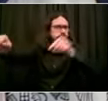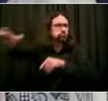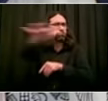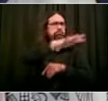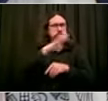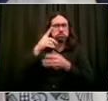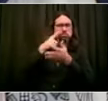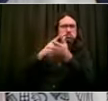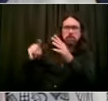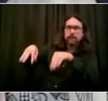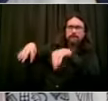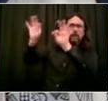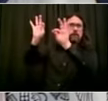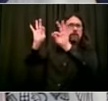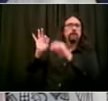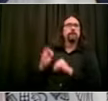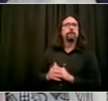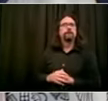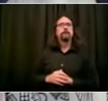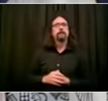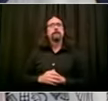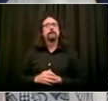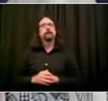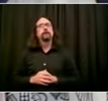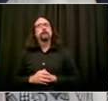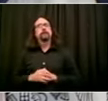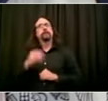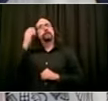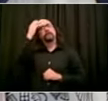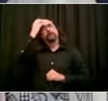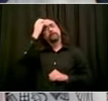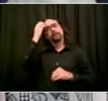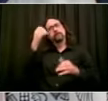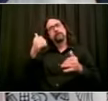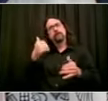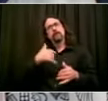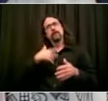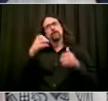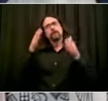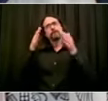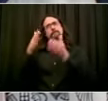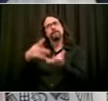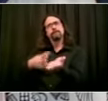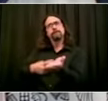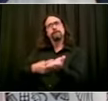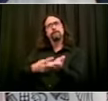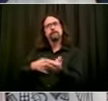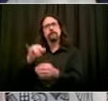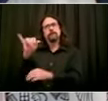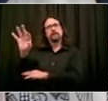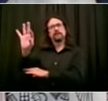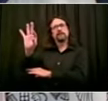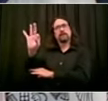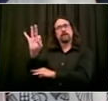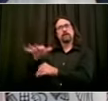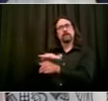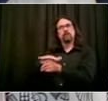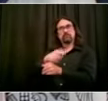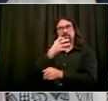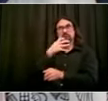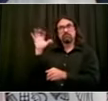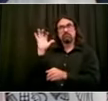number has not changed in the last 24 hours. 9 zip codes that have been above 3% positivity for 7 consecutive days or